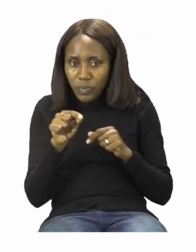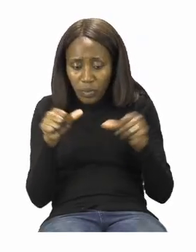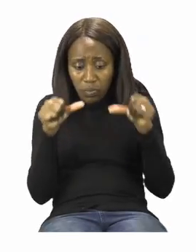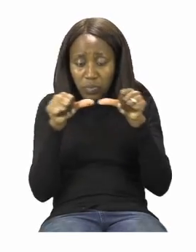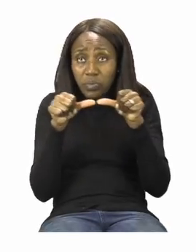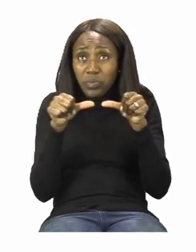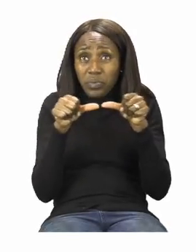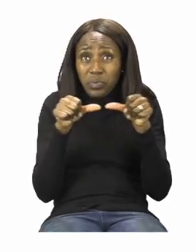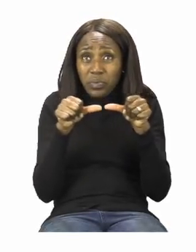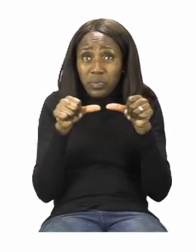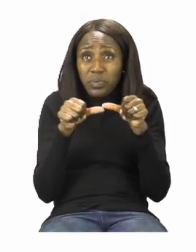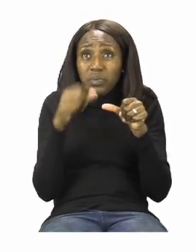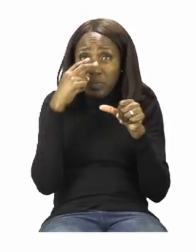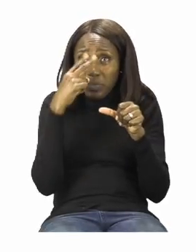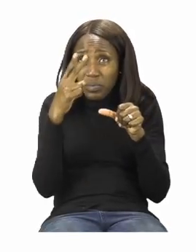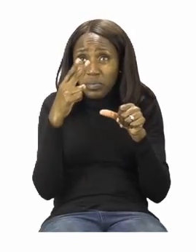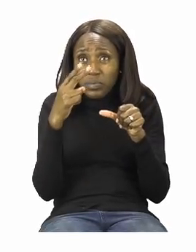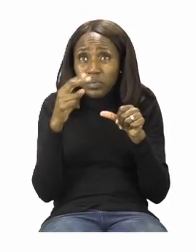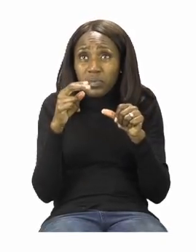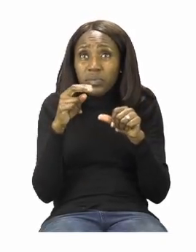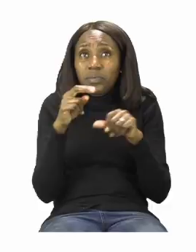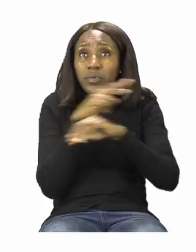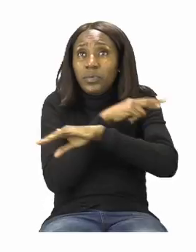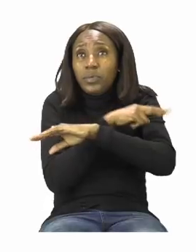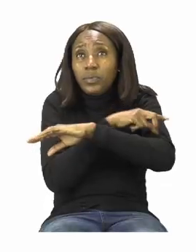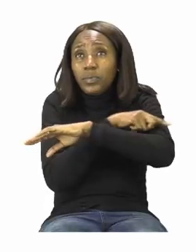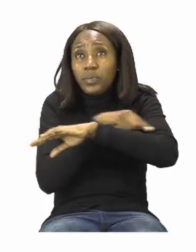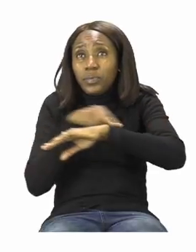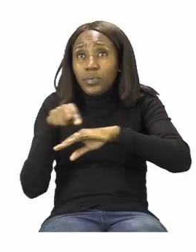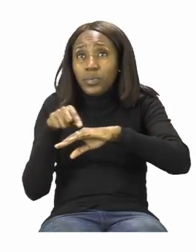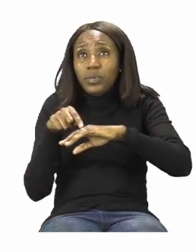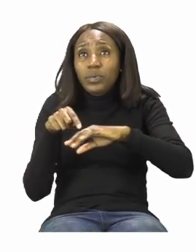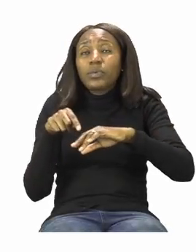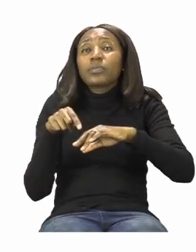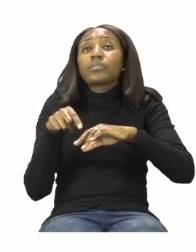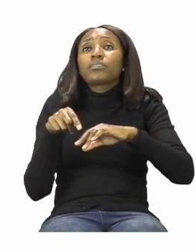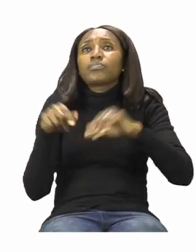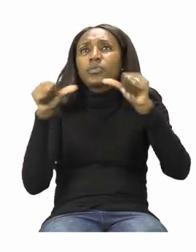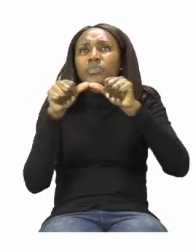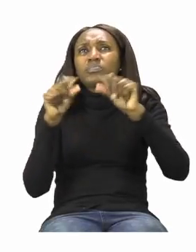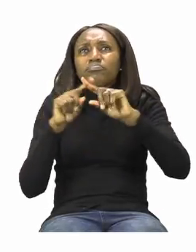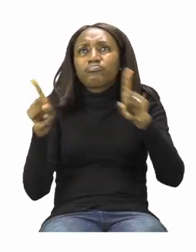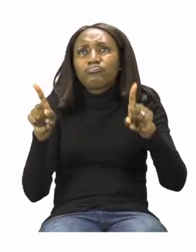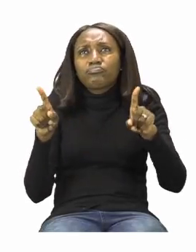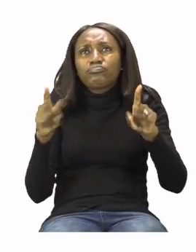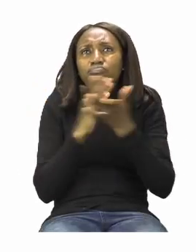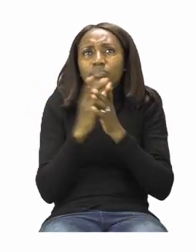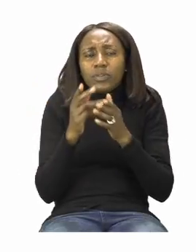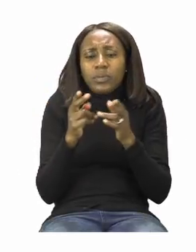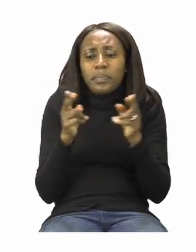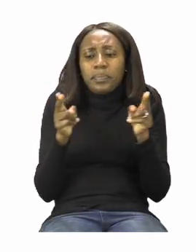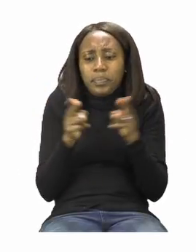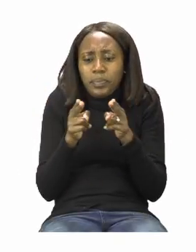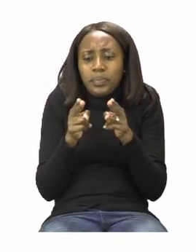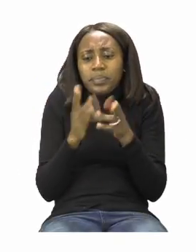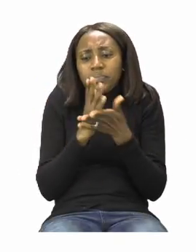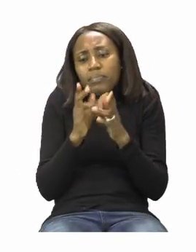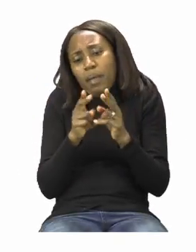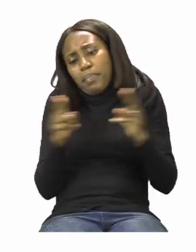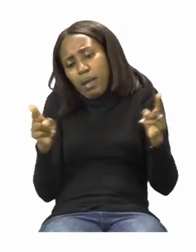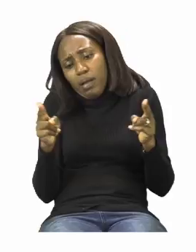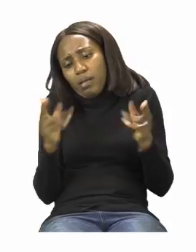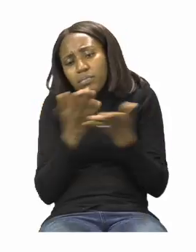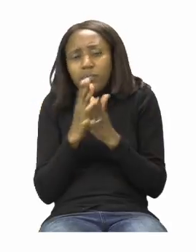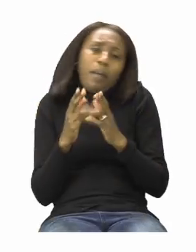have different sizes on each side. So, take your time, look carefully at each